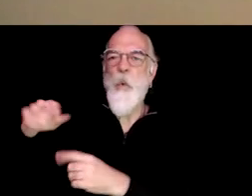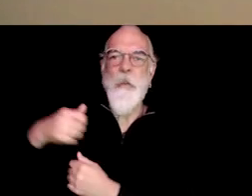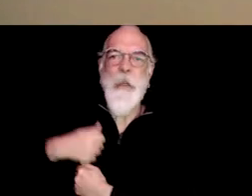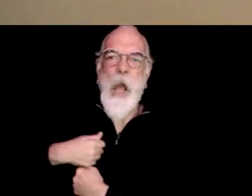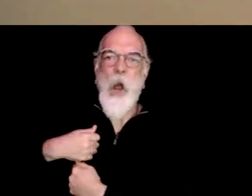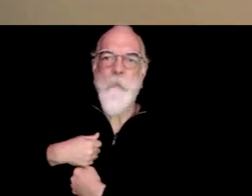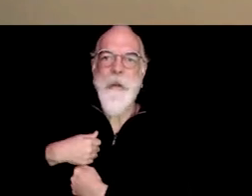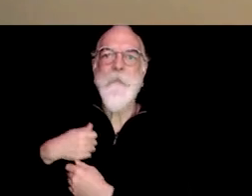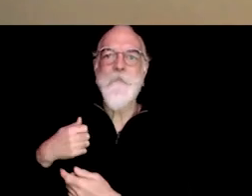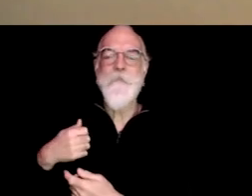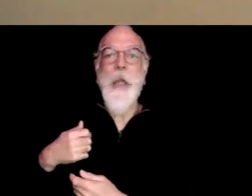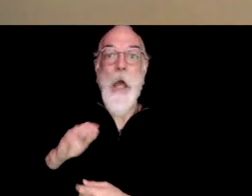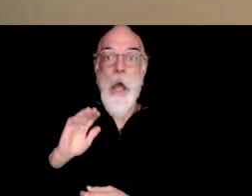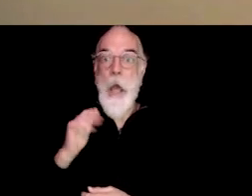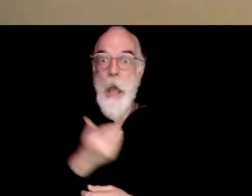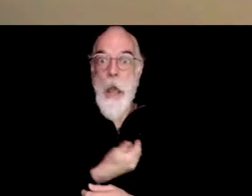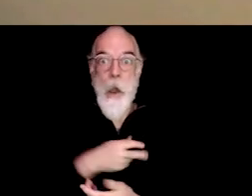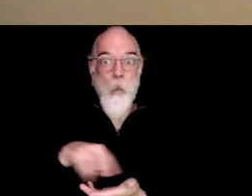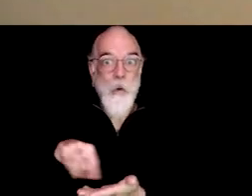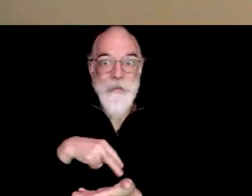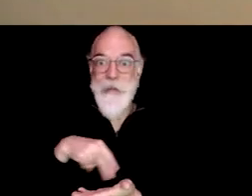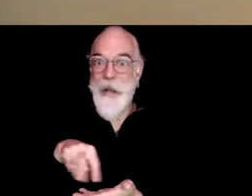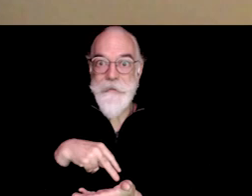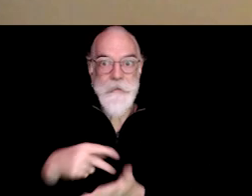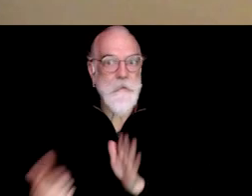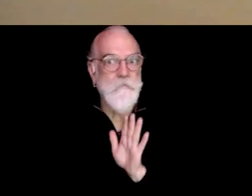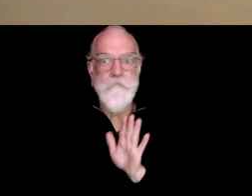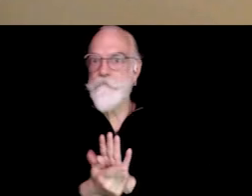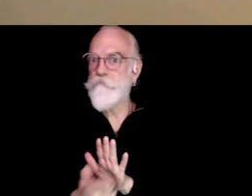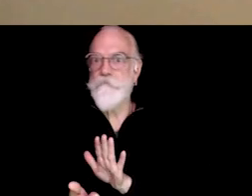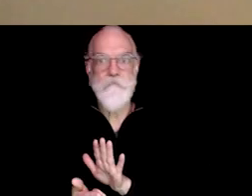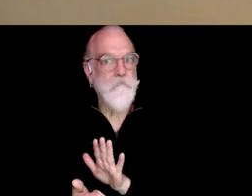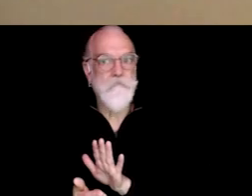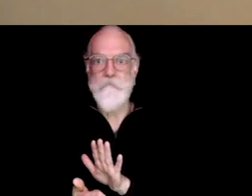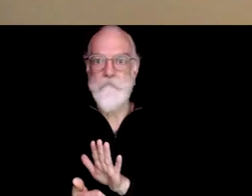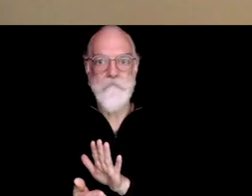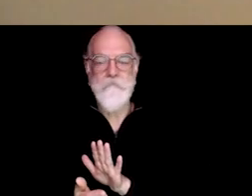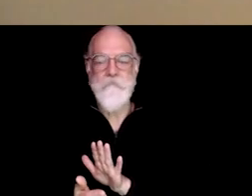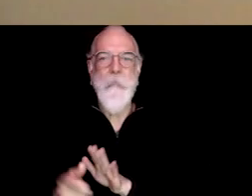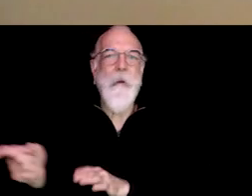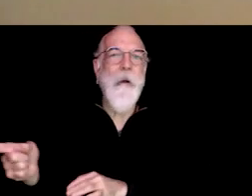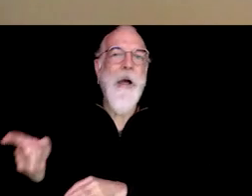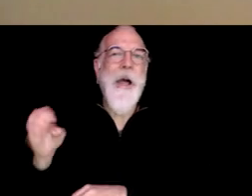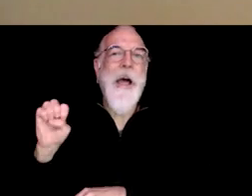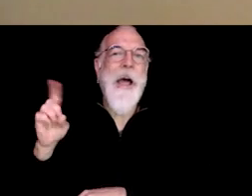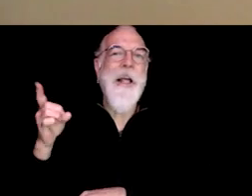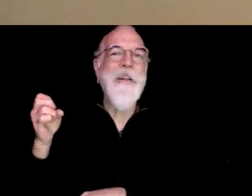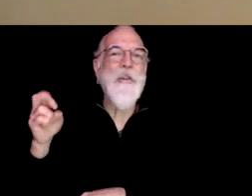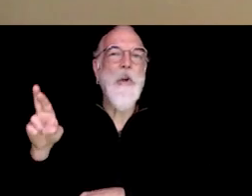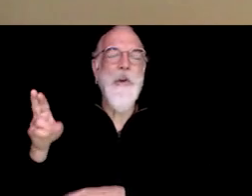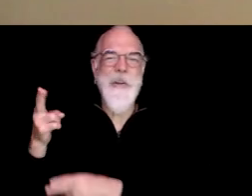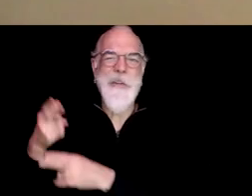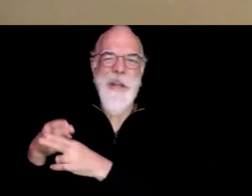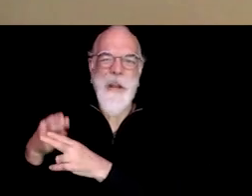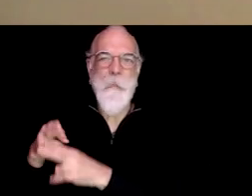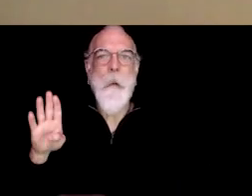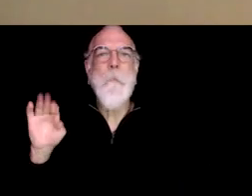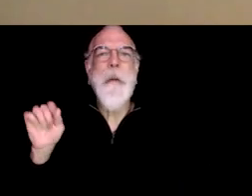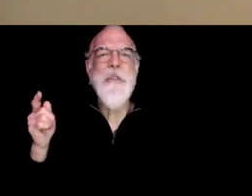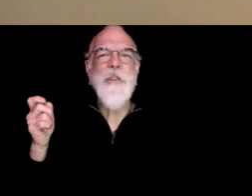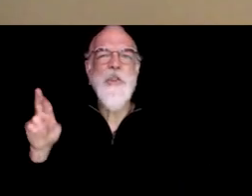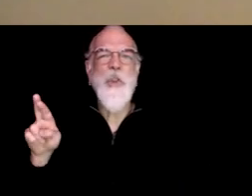that it was our dances were banned. And so there was an elder named Buster Ned who would